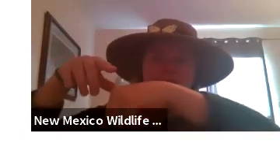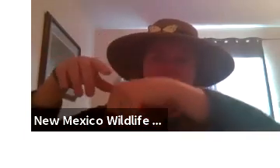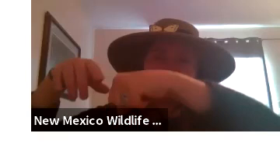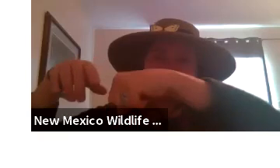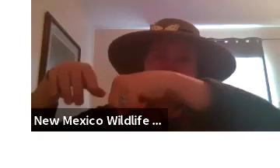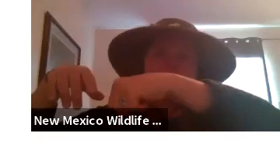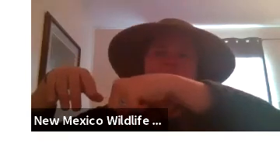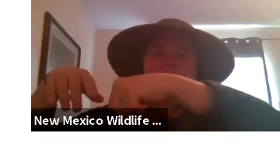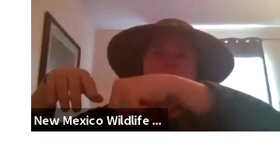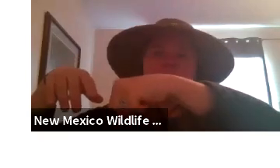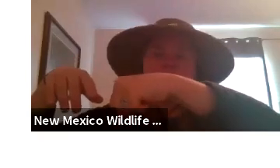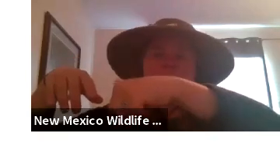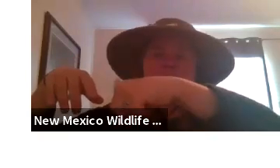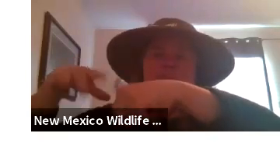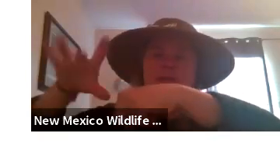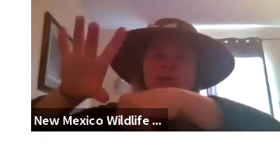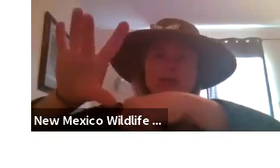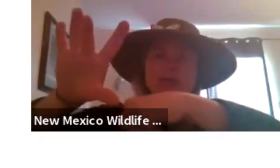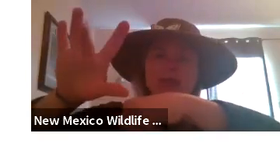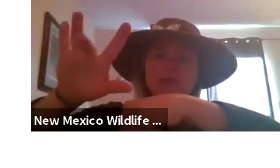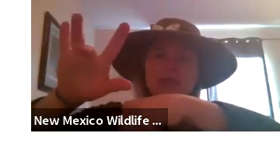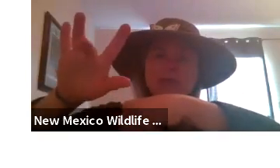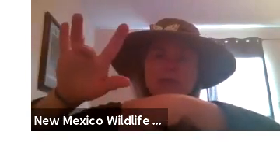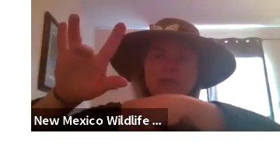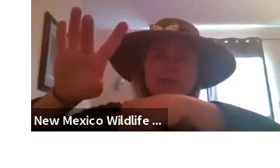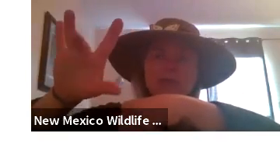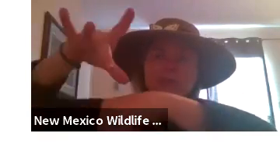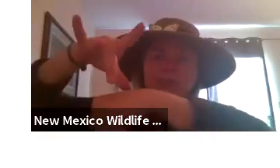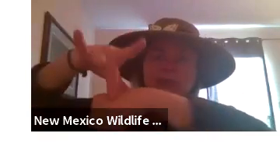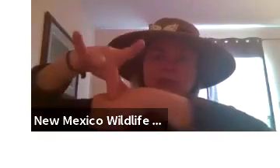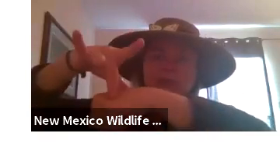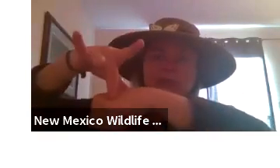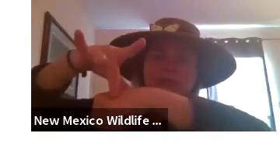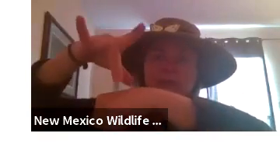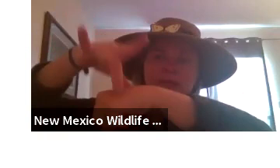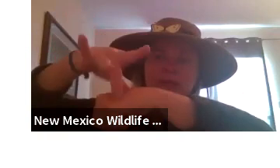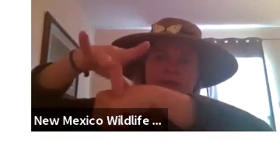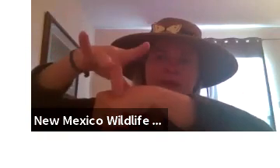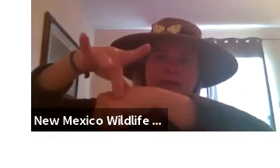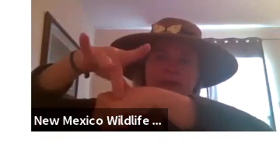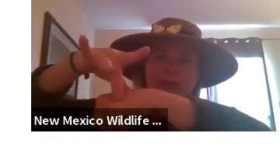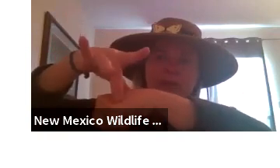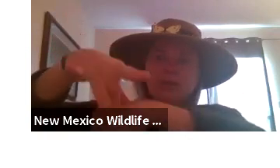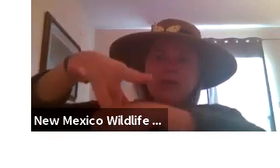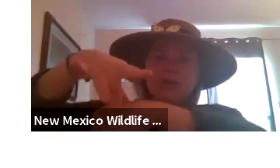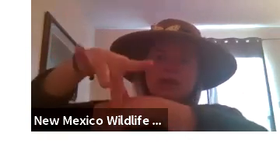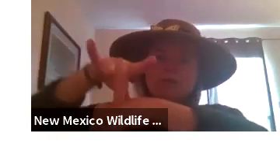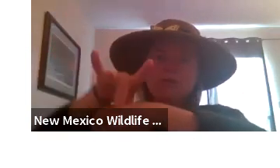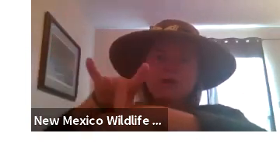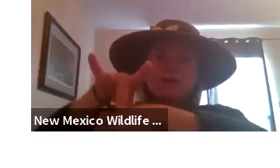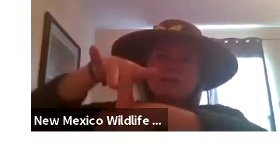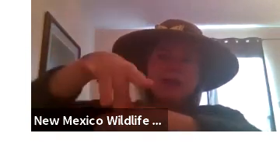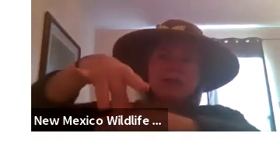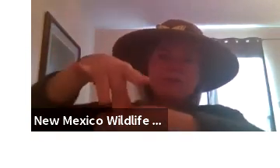one hand that's a fist and still, and then you take your middle finger and your thumb, you place them on